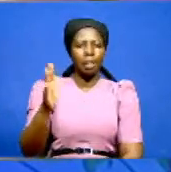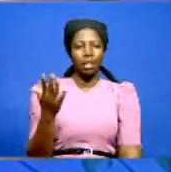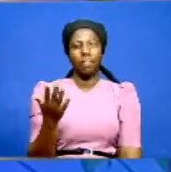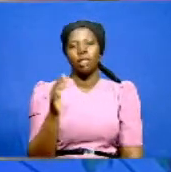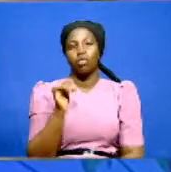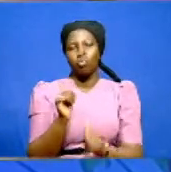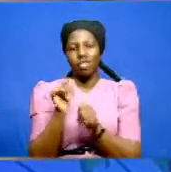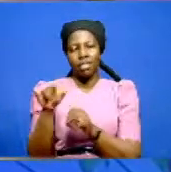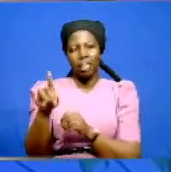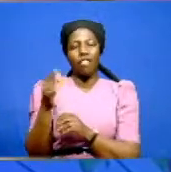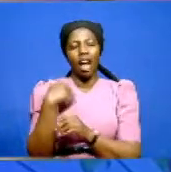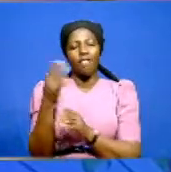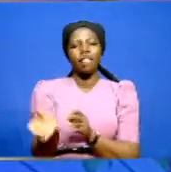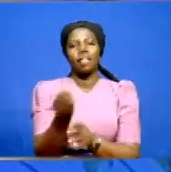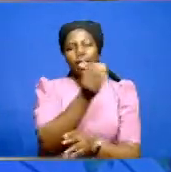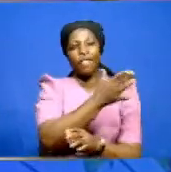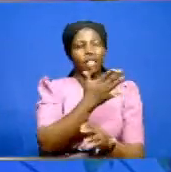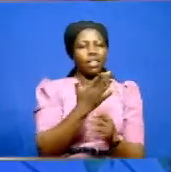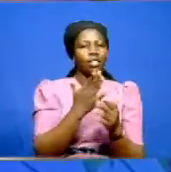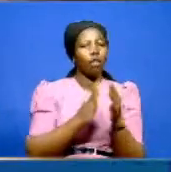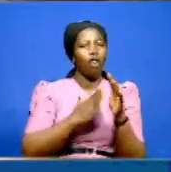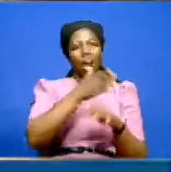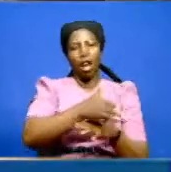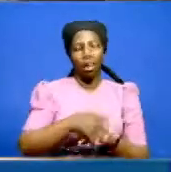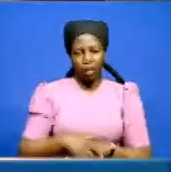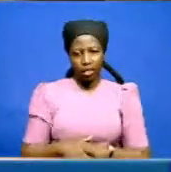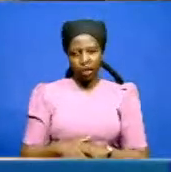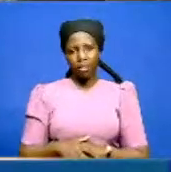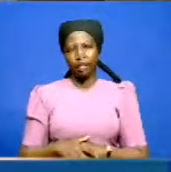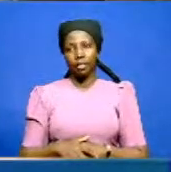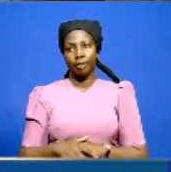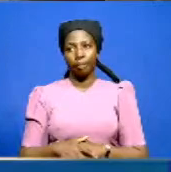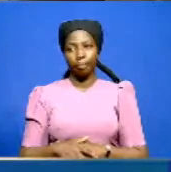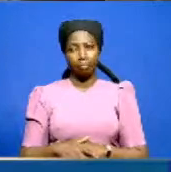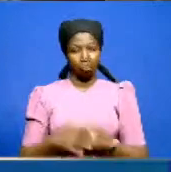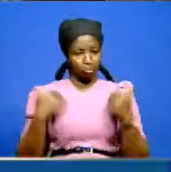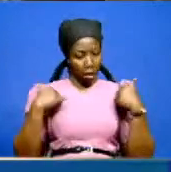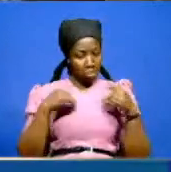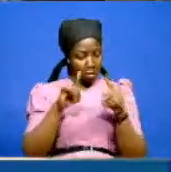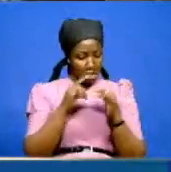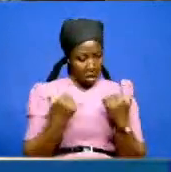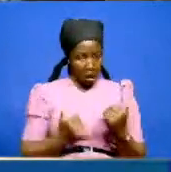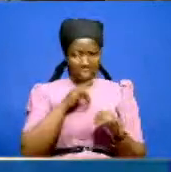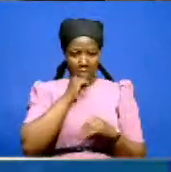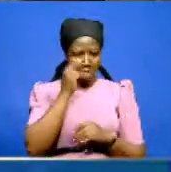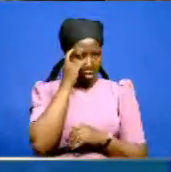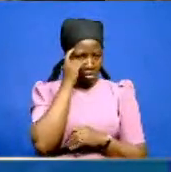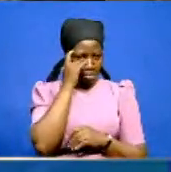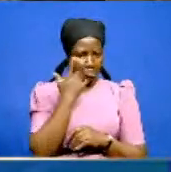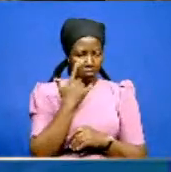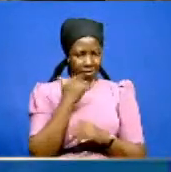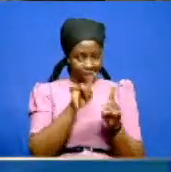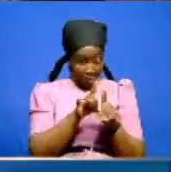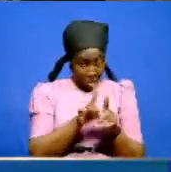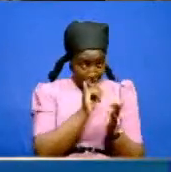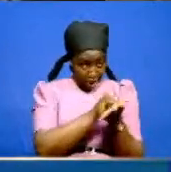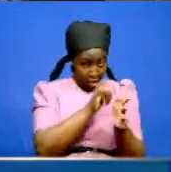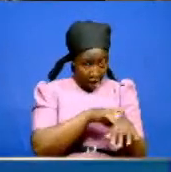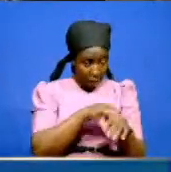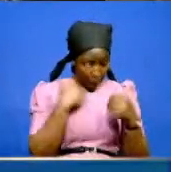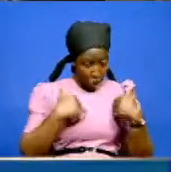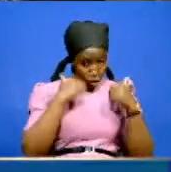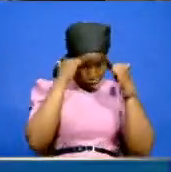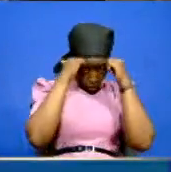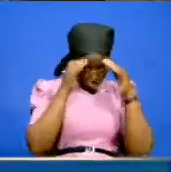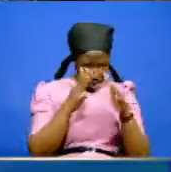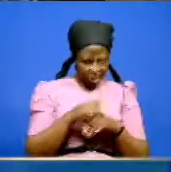which he had given too much. As a young man, I'm thinking to myself, and of course as a student, I'm thinking to